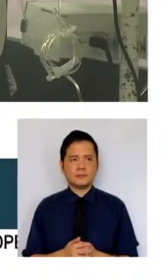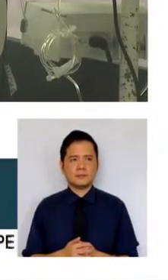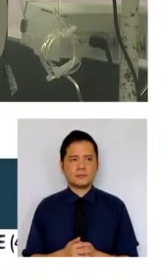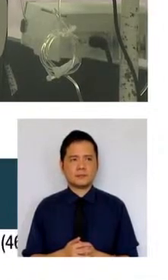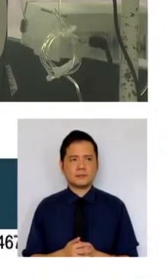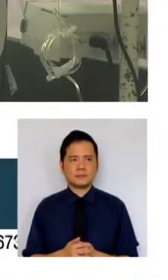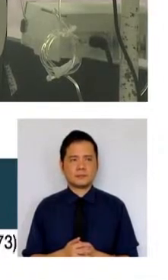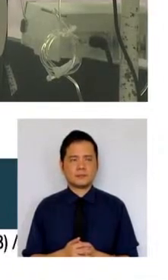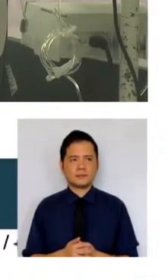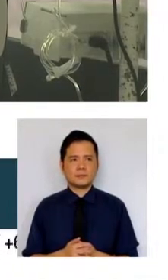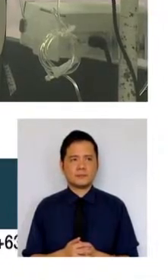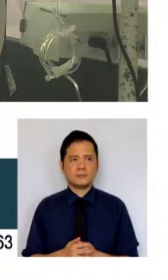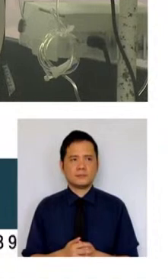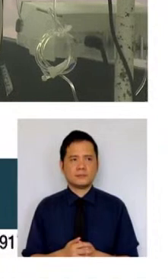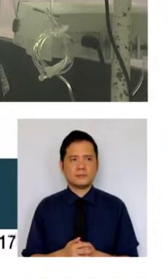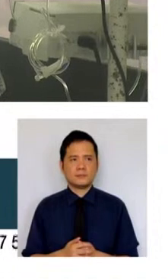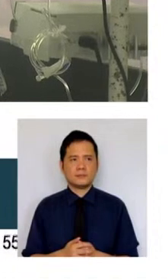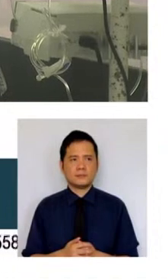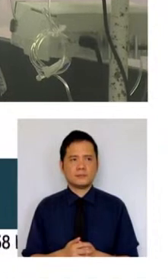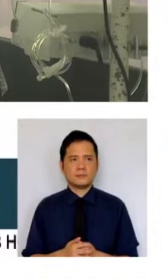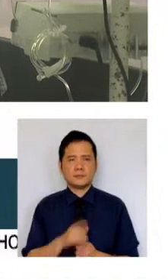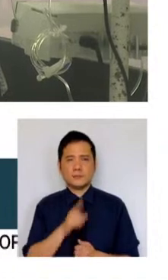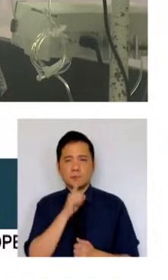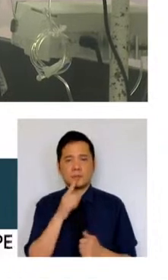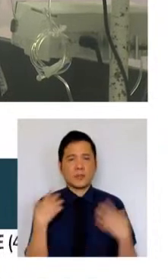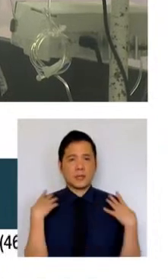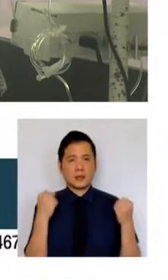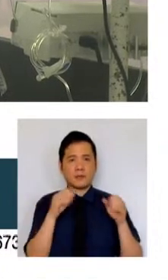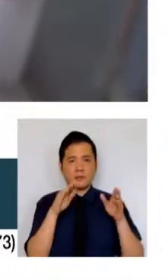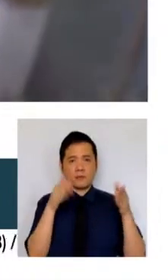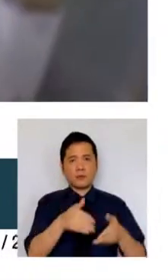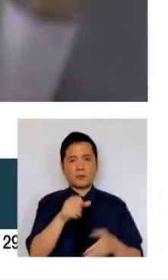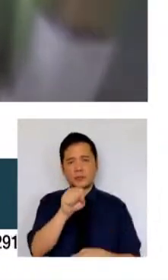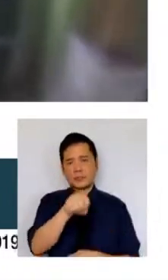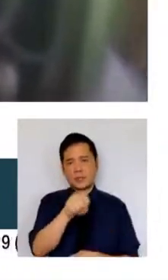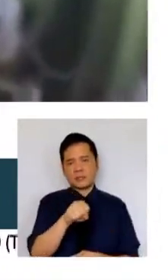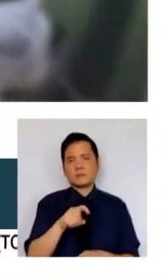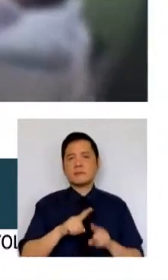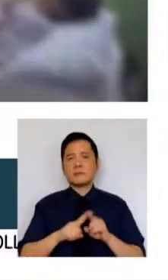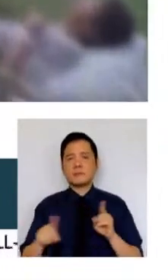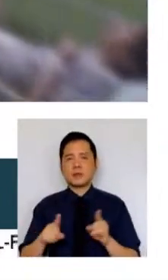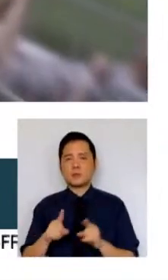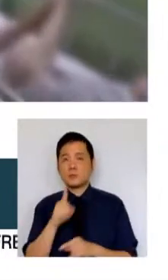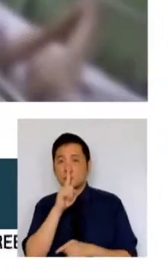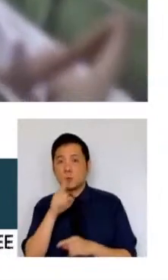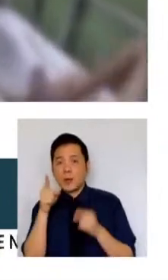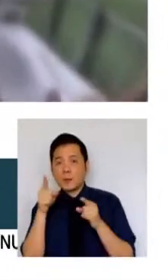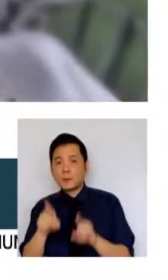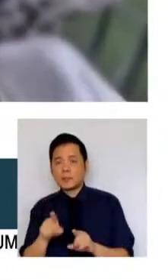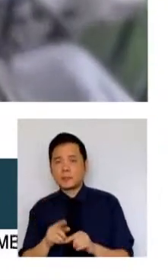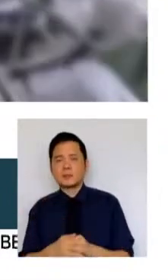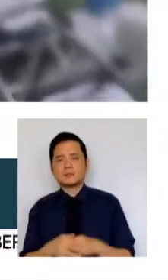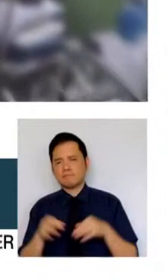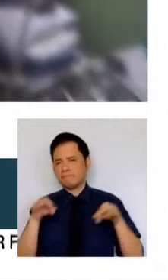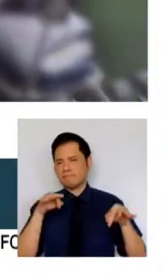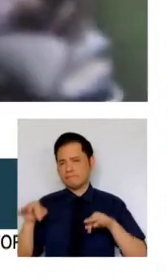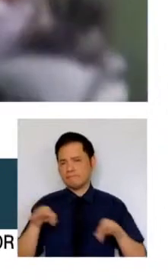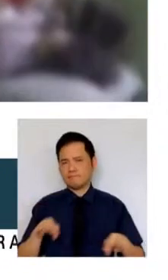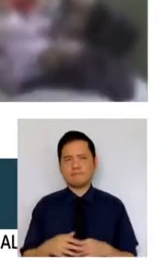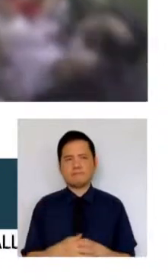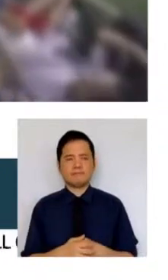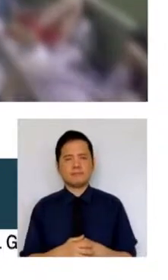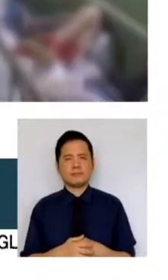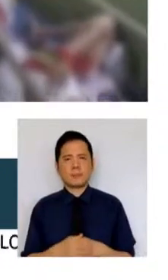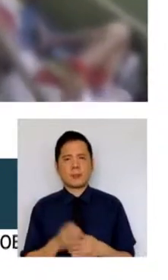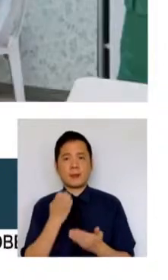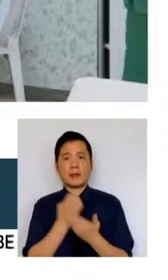addressing the, you know, the health issue. I think what has happened is that we get the economy suffered so much,